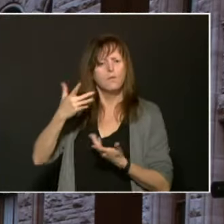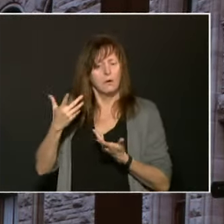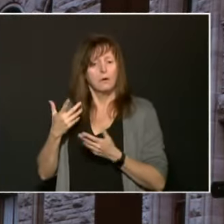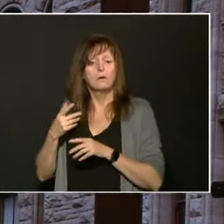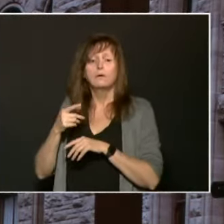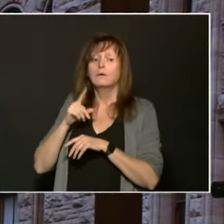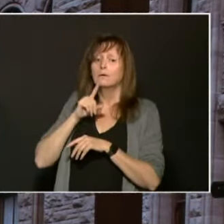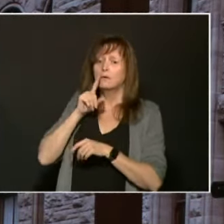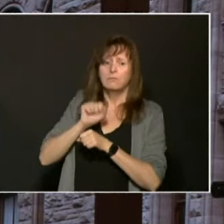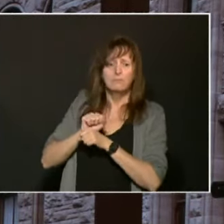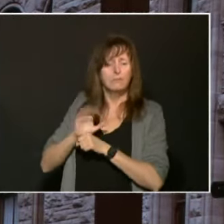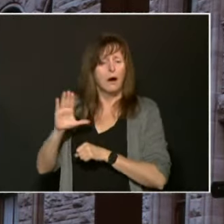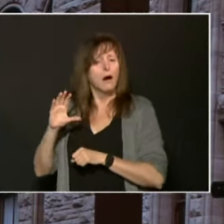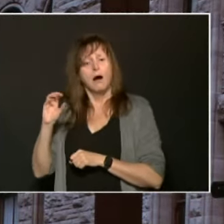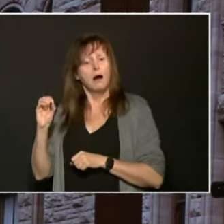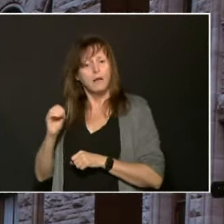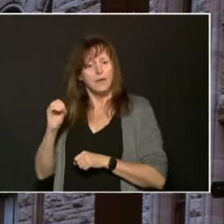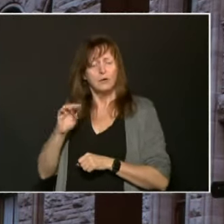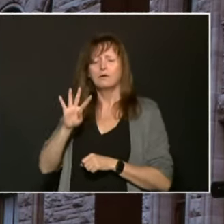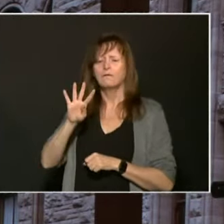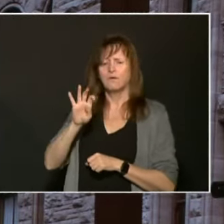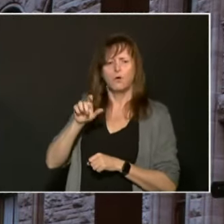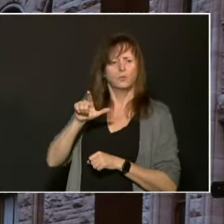is 426.